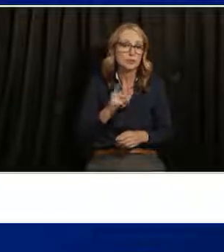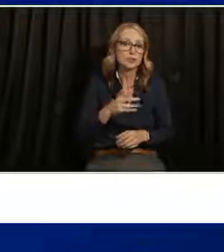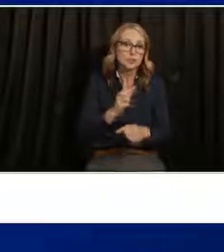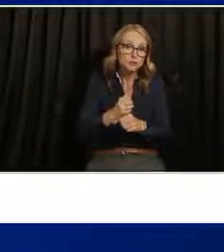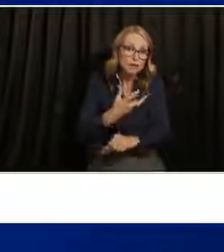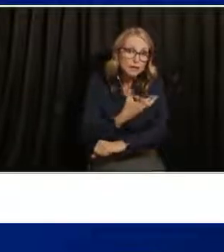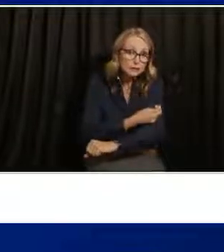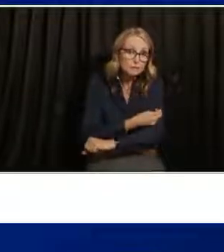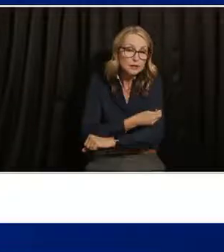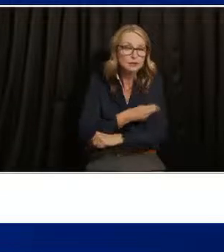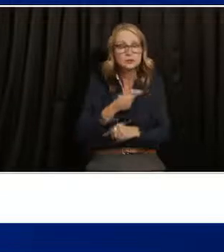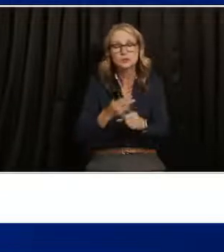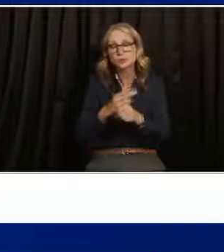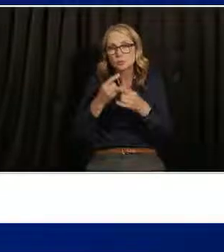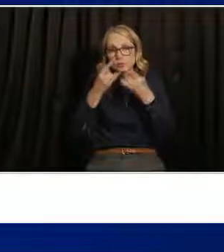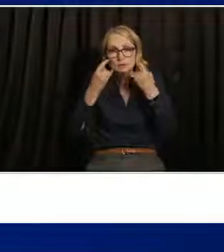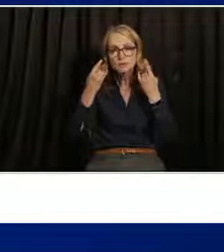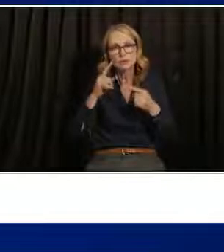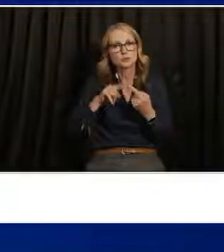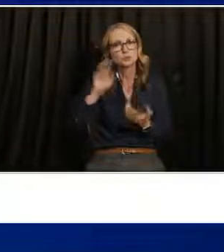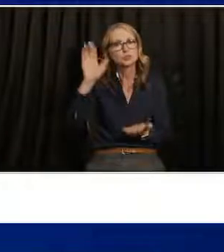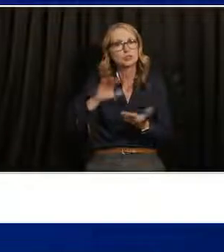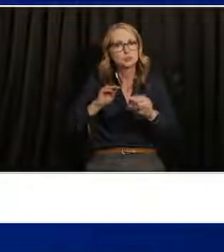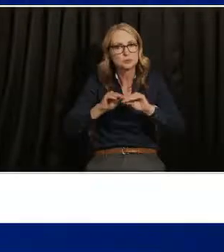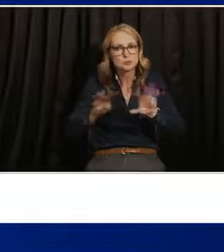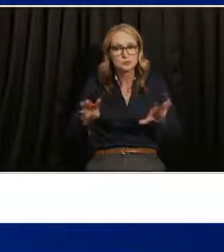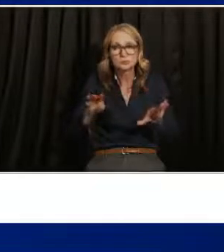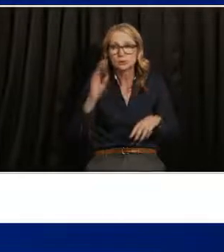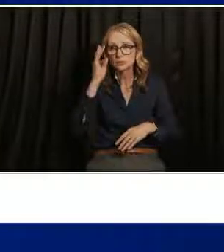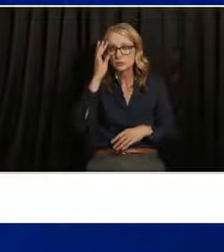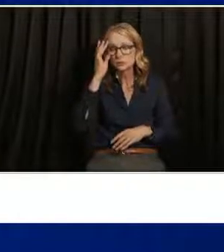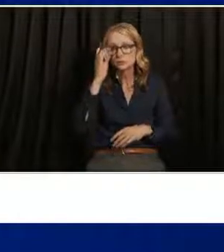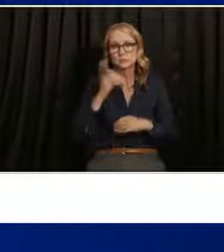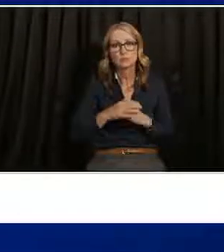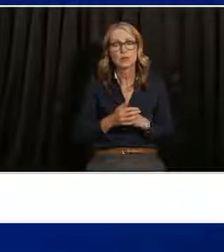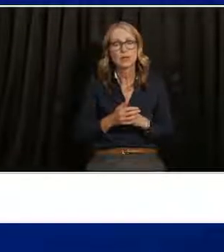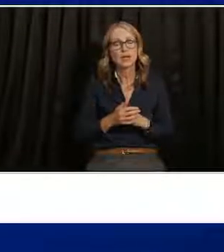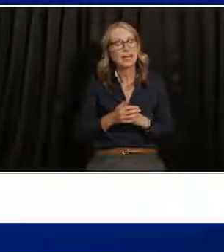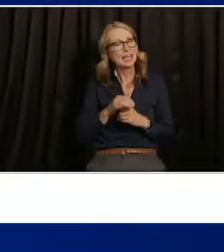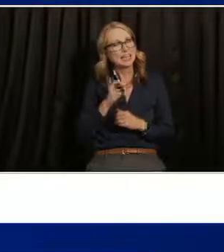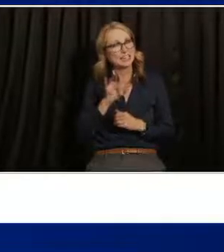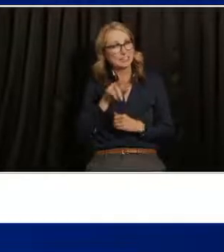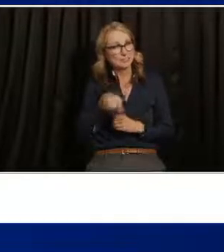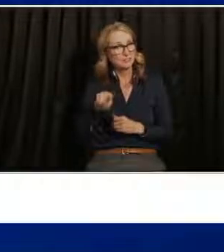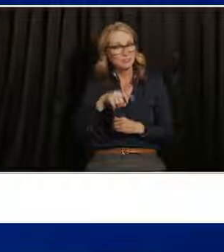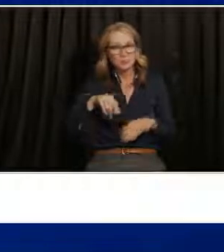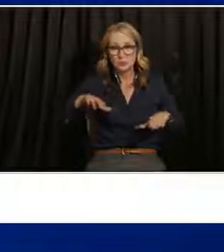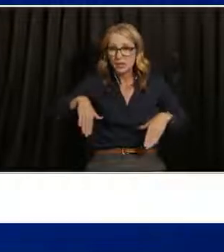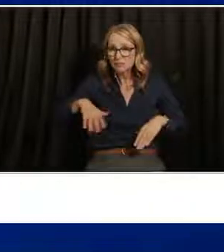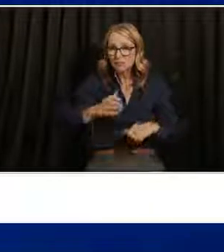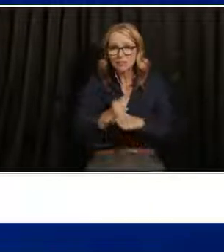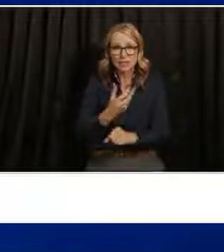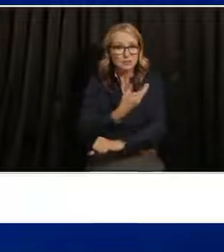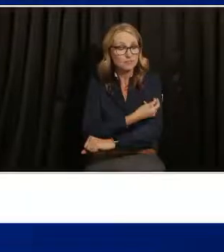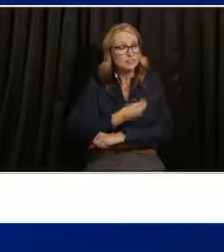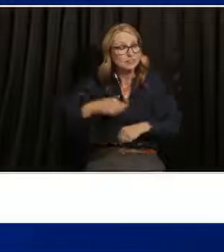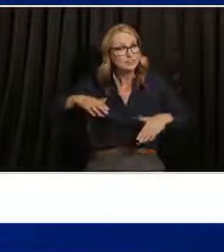they're around others to further decrease transmission. And to those who remain unvaccinated,